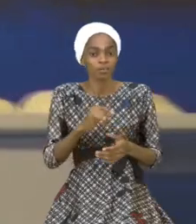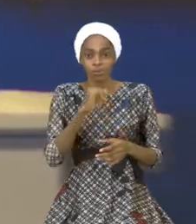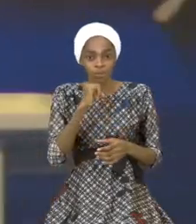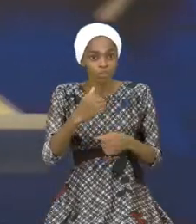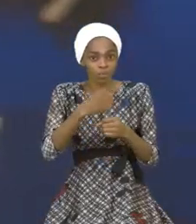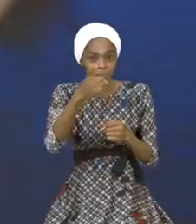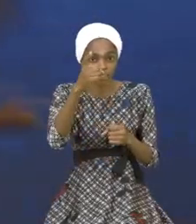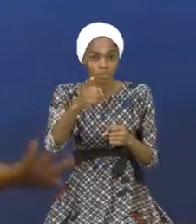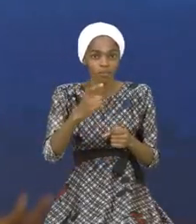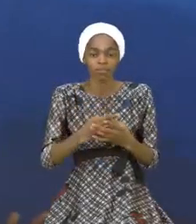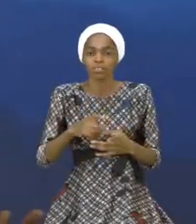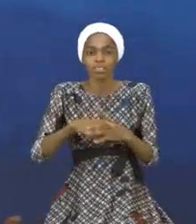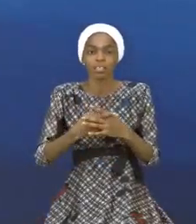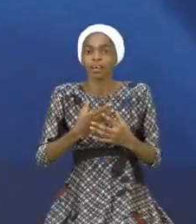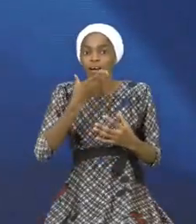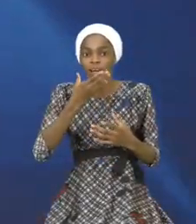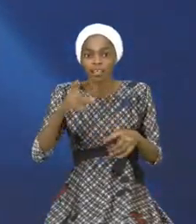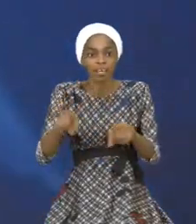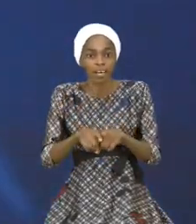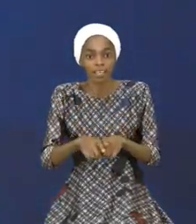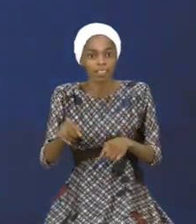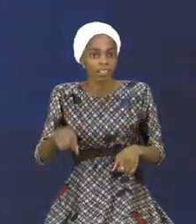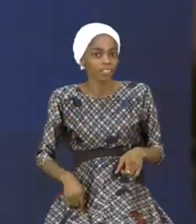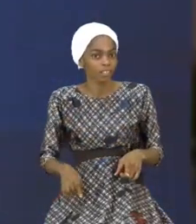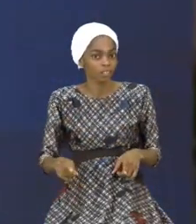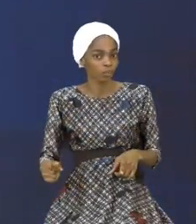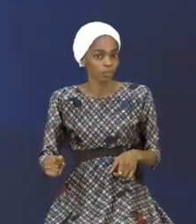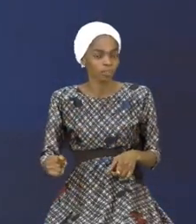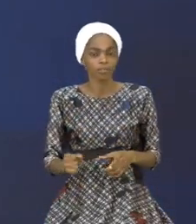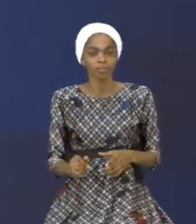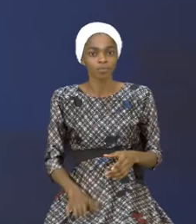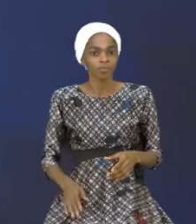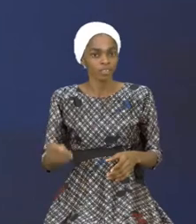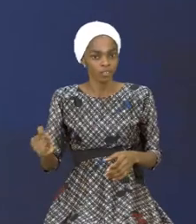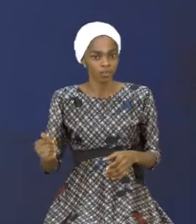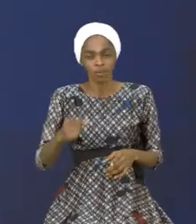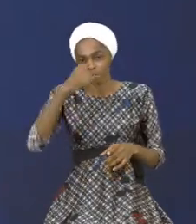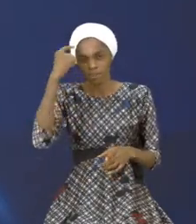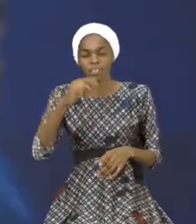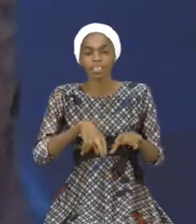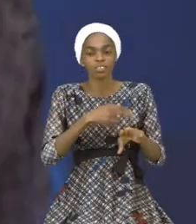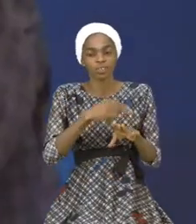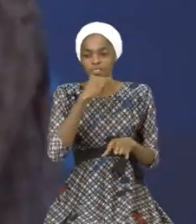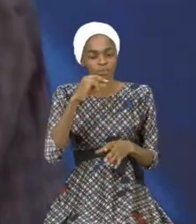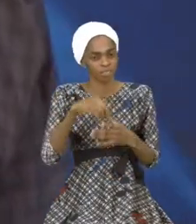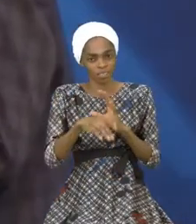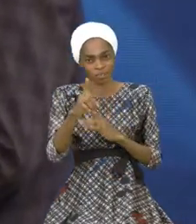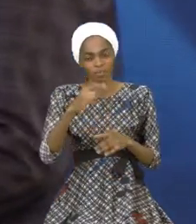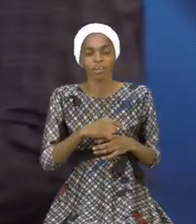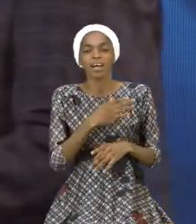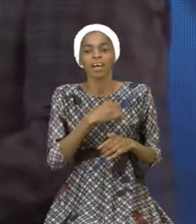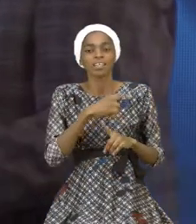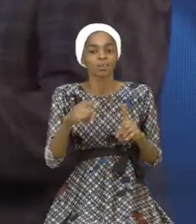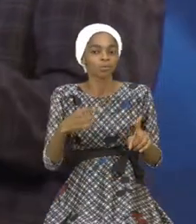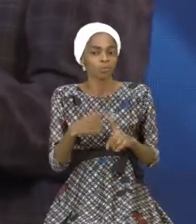Why not? Because you don't want to. Because that nature is not in you. And when we call